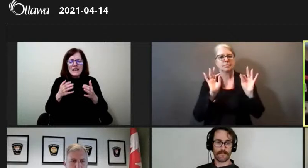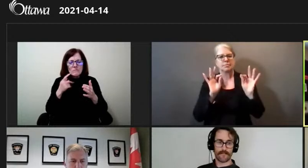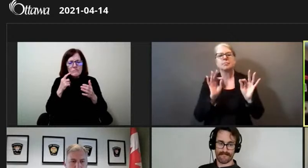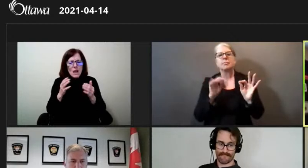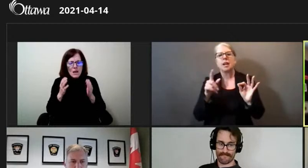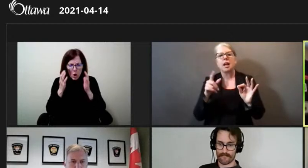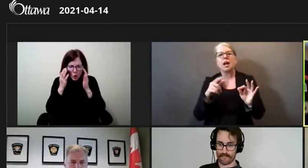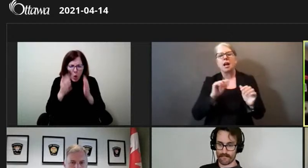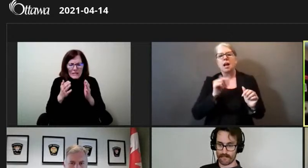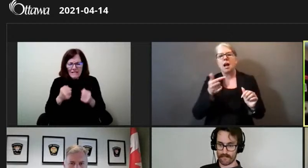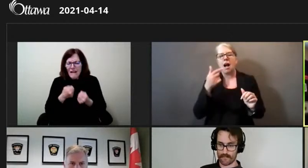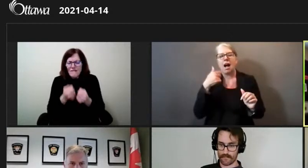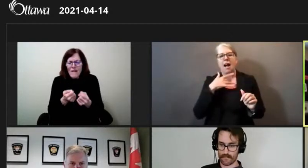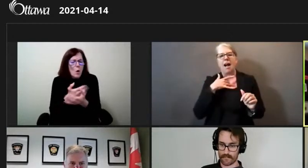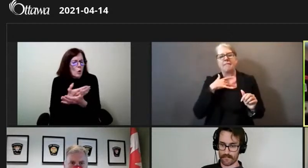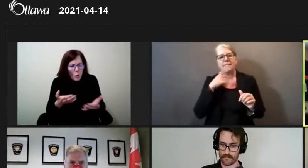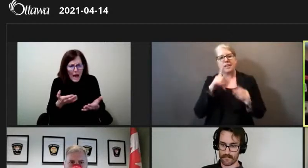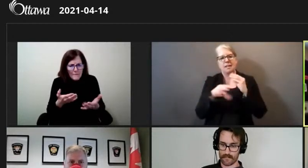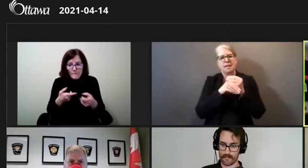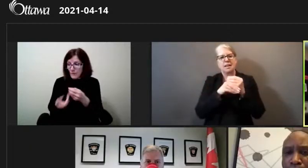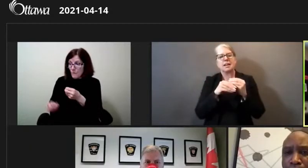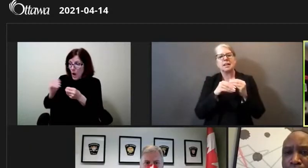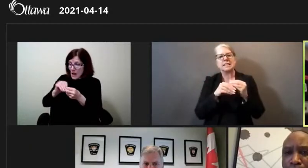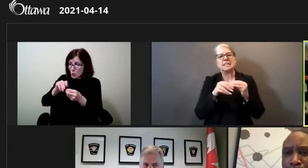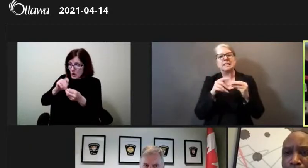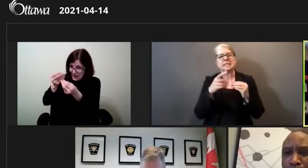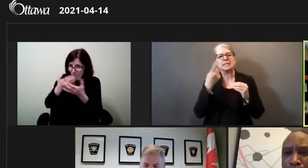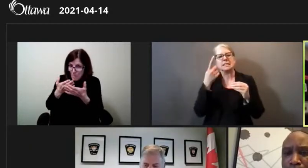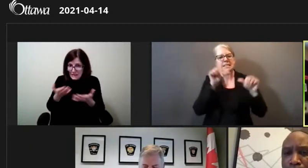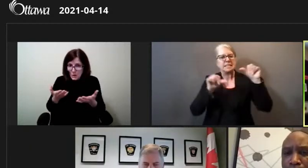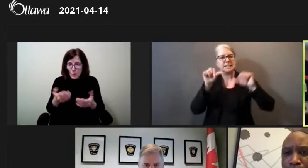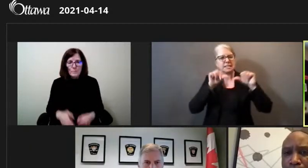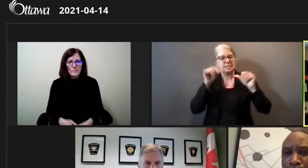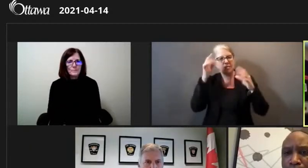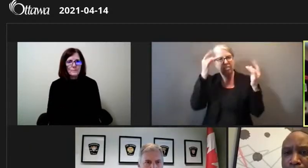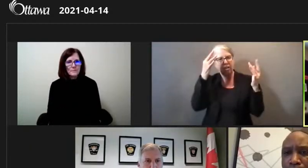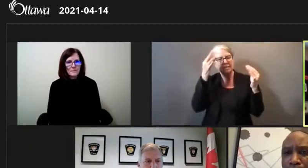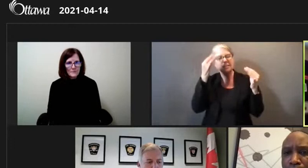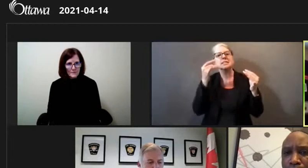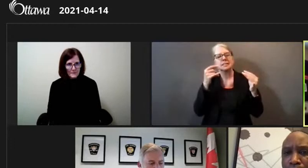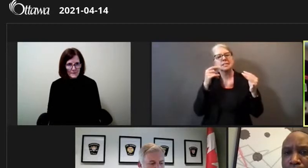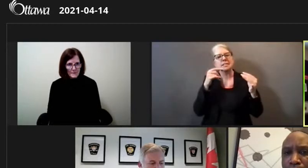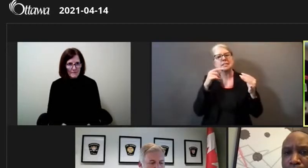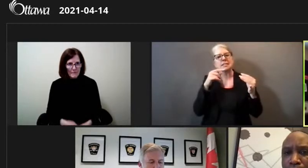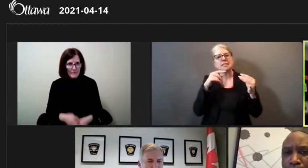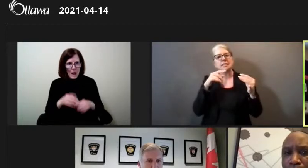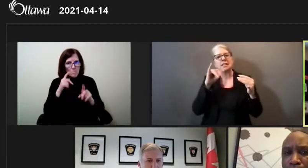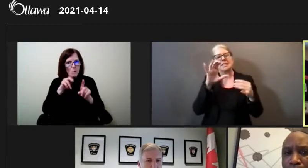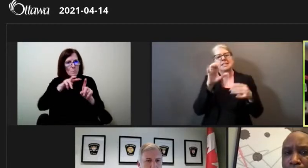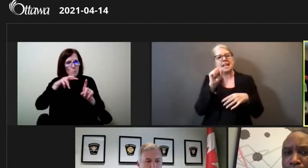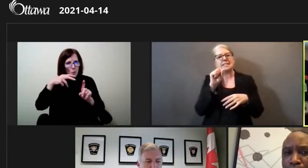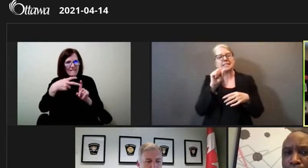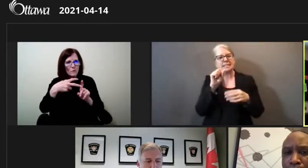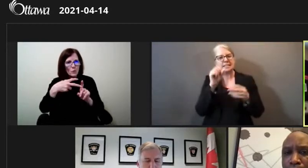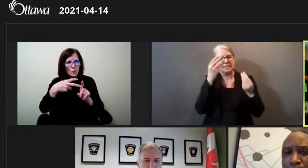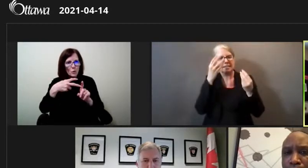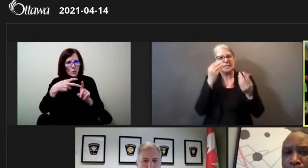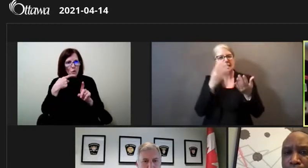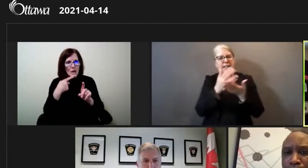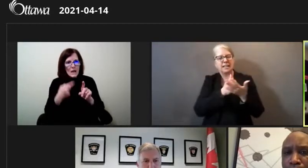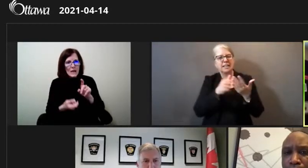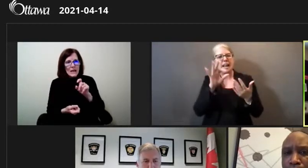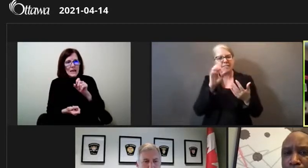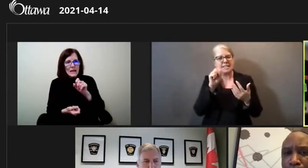few sort of epidemiology thoughts. I mean, first off, I mean, the ICES data is the